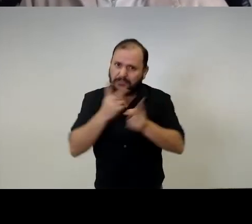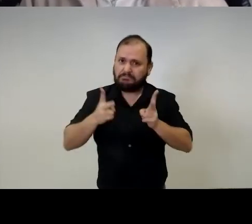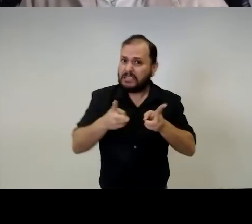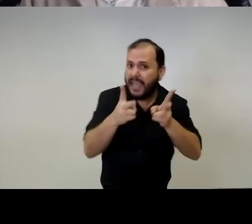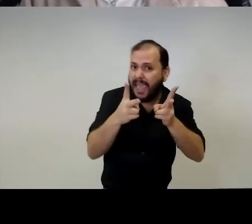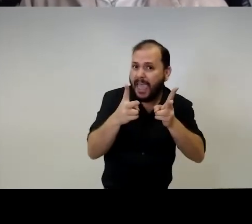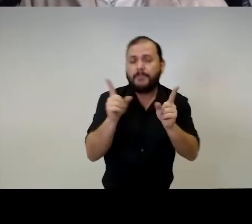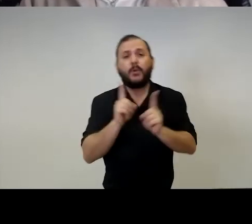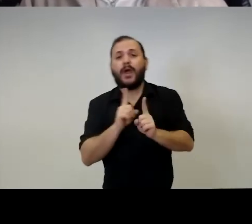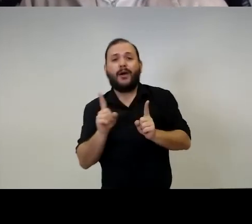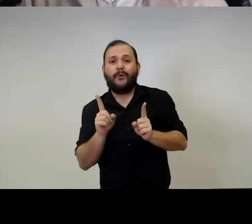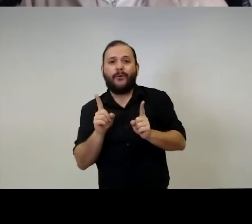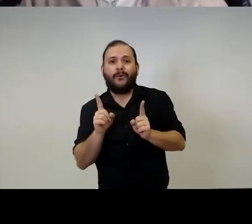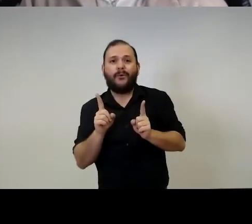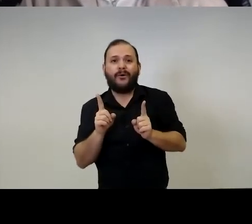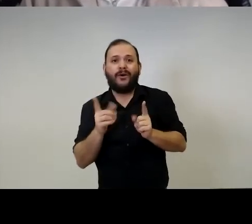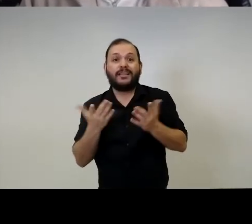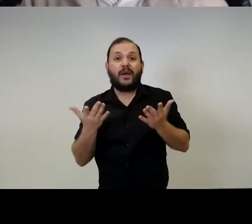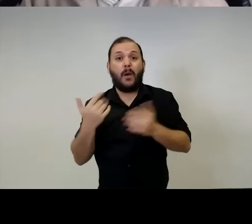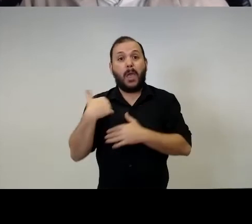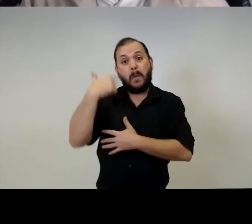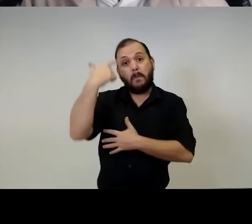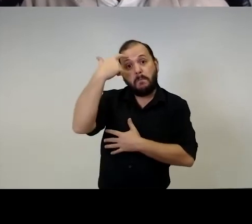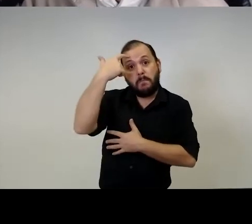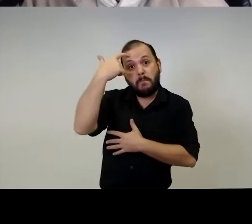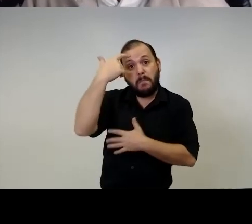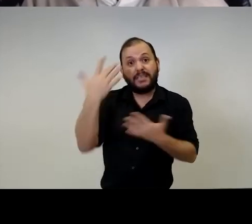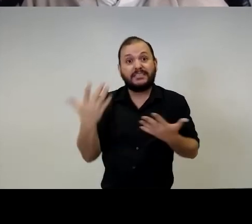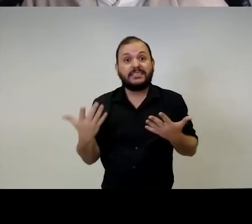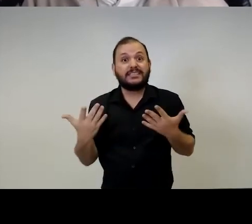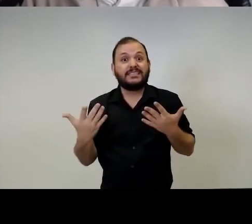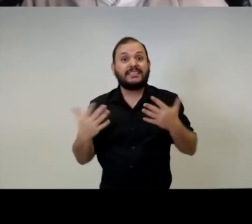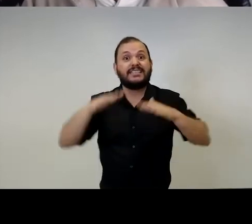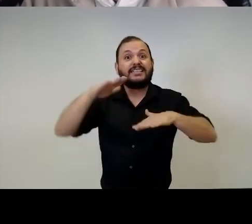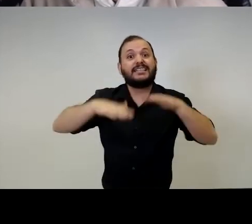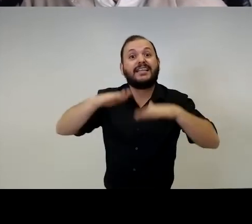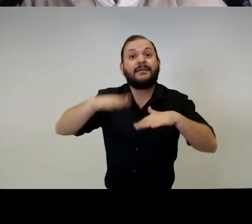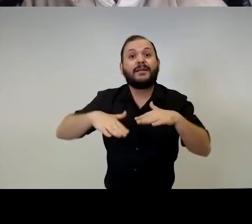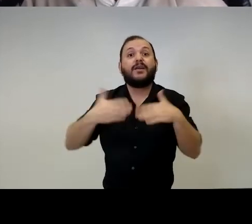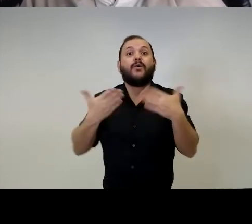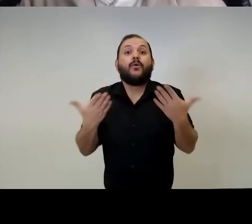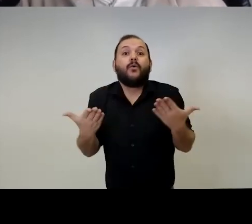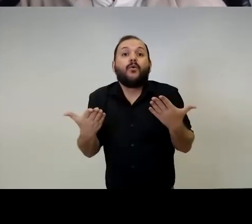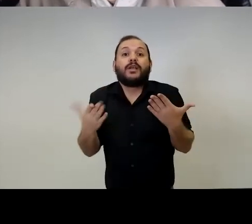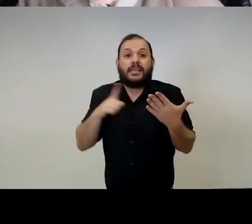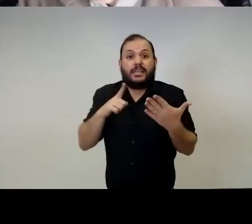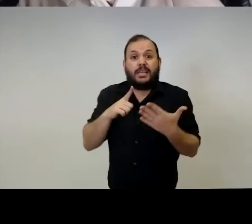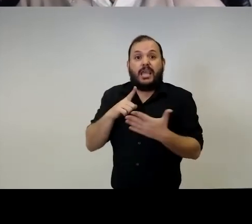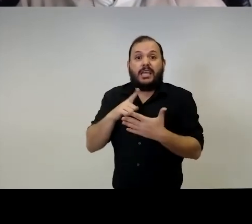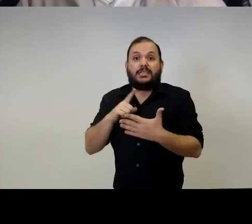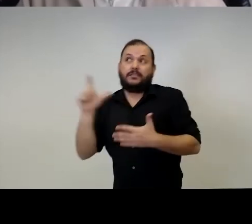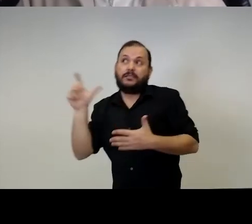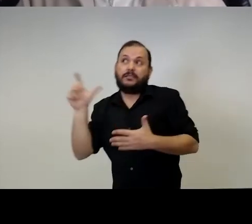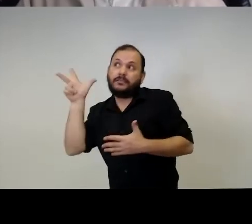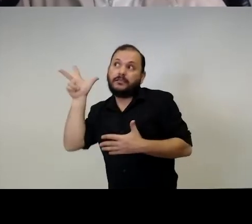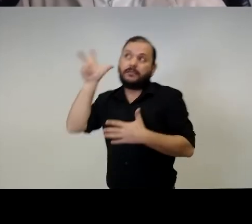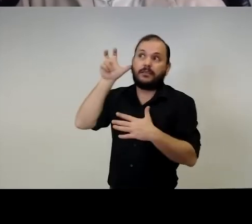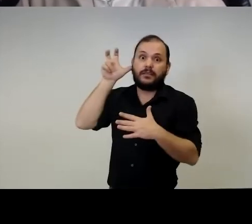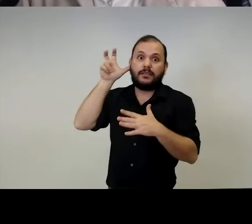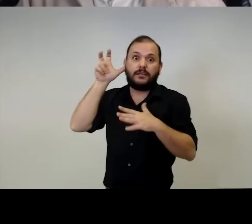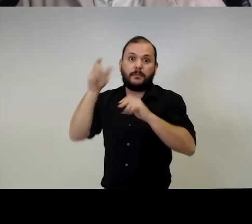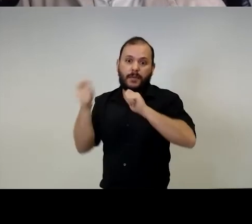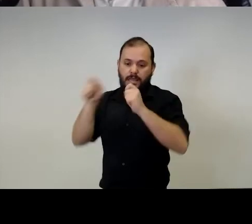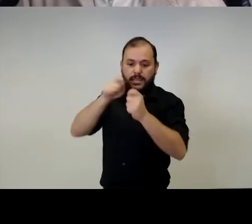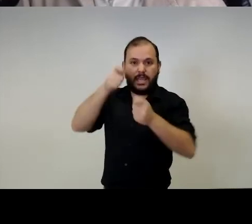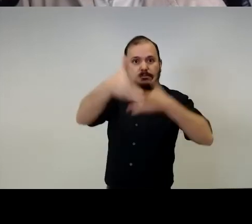And I think perhaps it happens a bit less often when you work into sign language because you